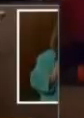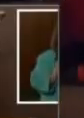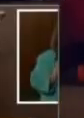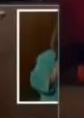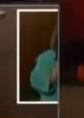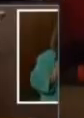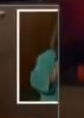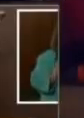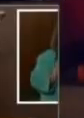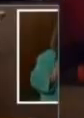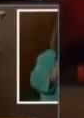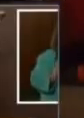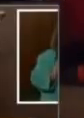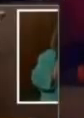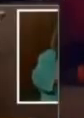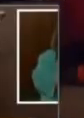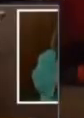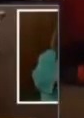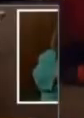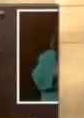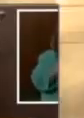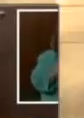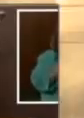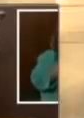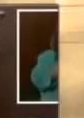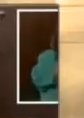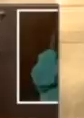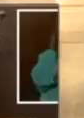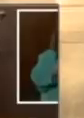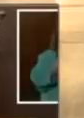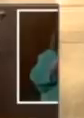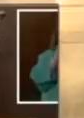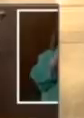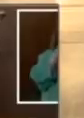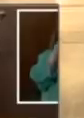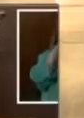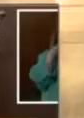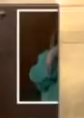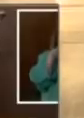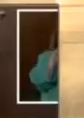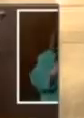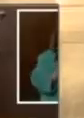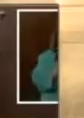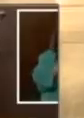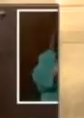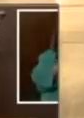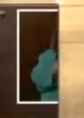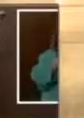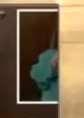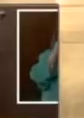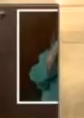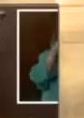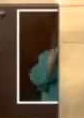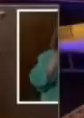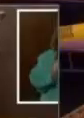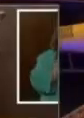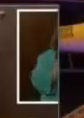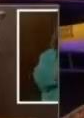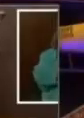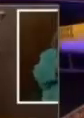And every other officer's camera should be reviewed, and if they captured any part of the scene, it ought to be released.